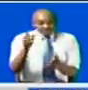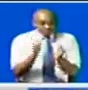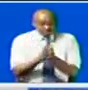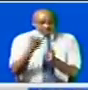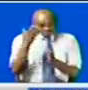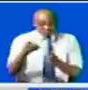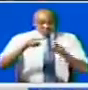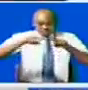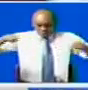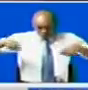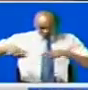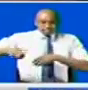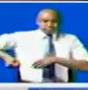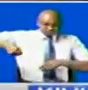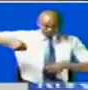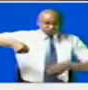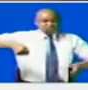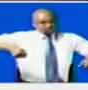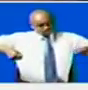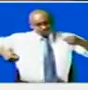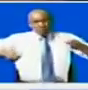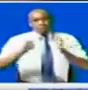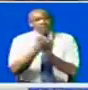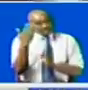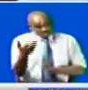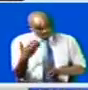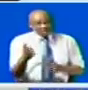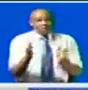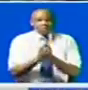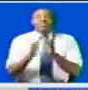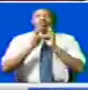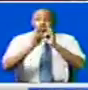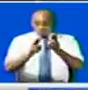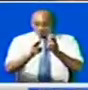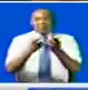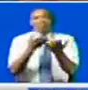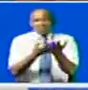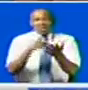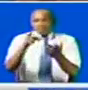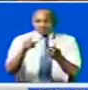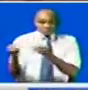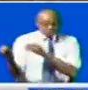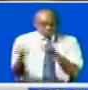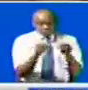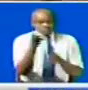ballot boxes, with the ballot papers and the results, they move to